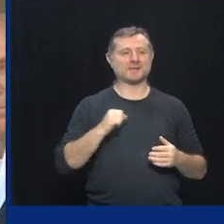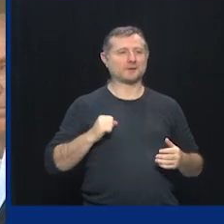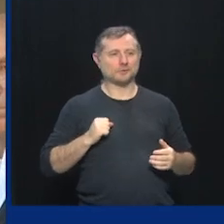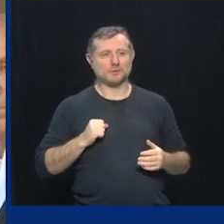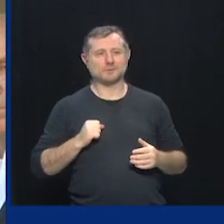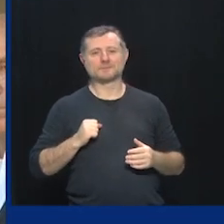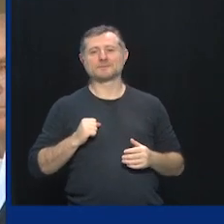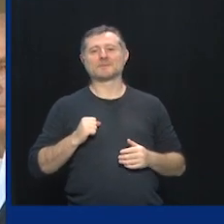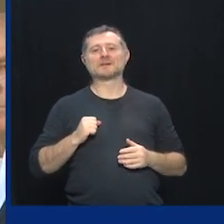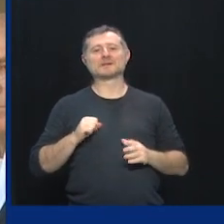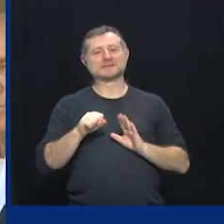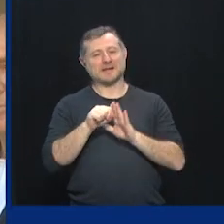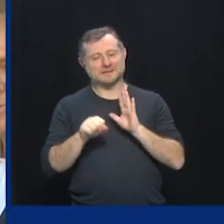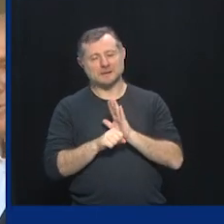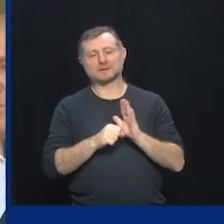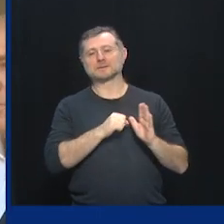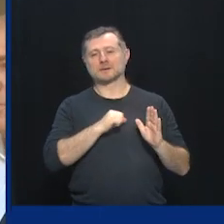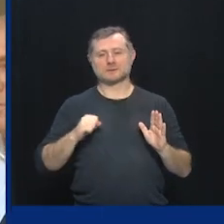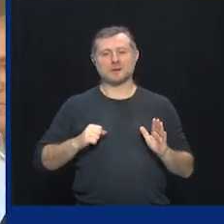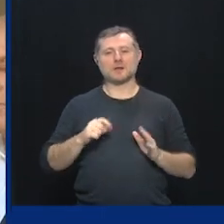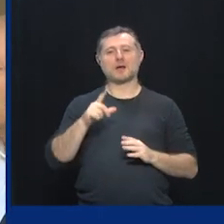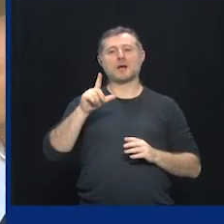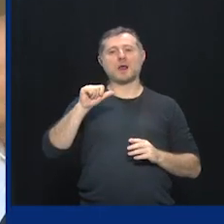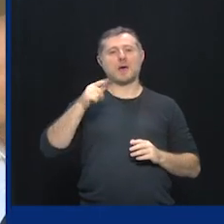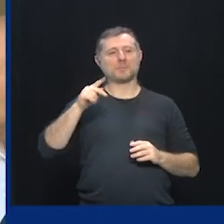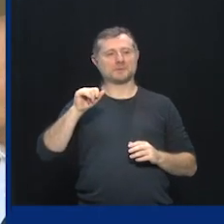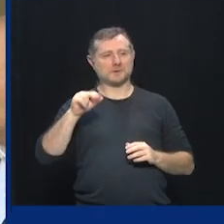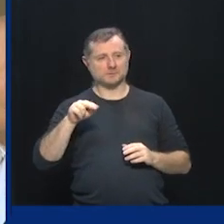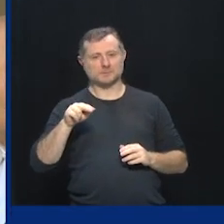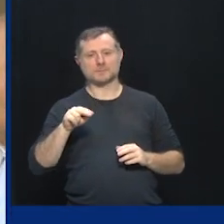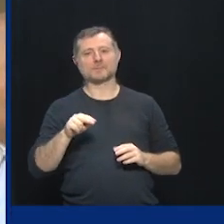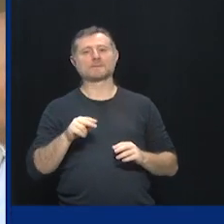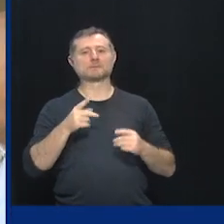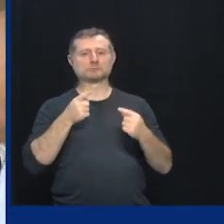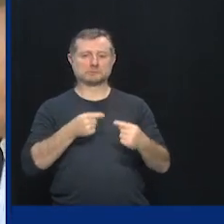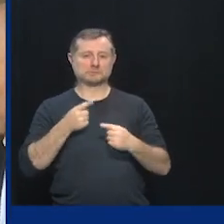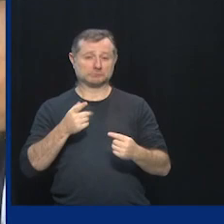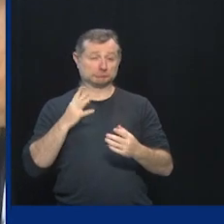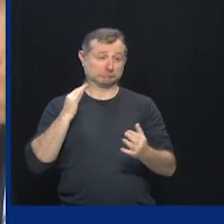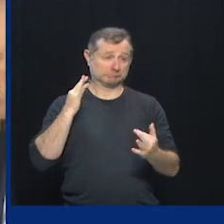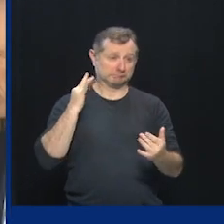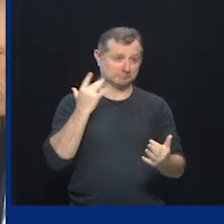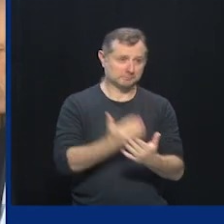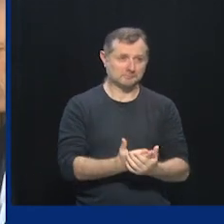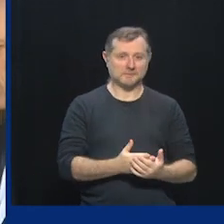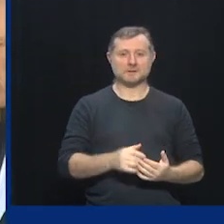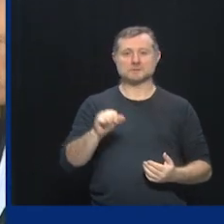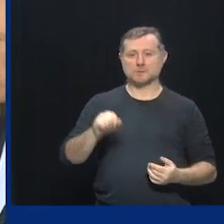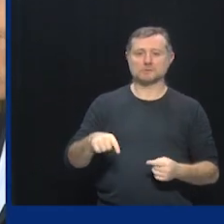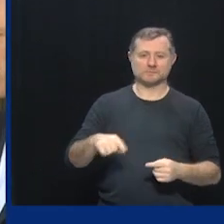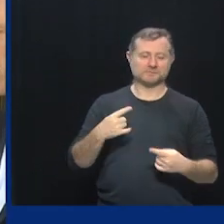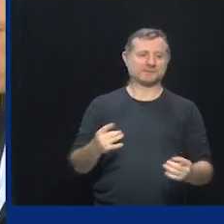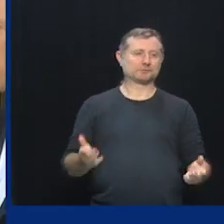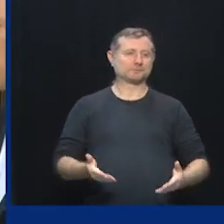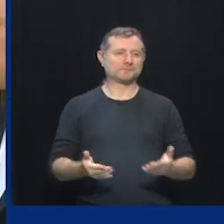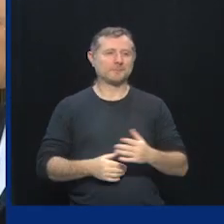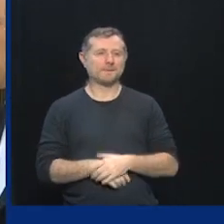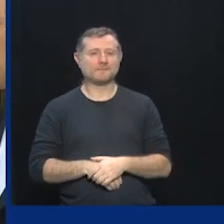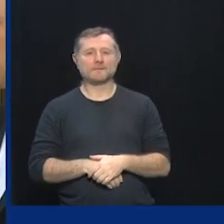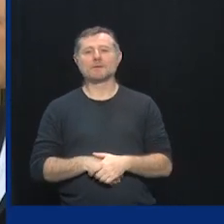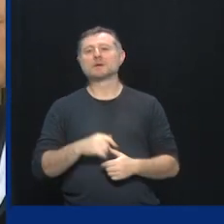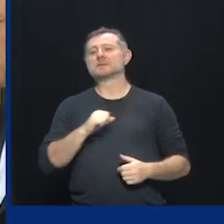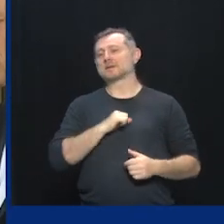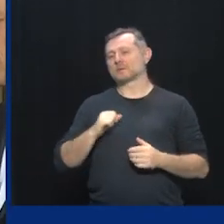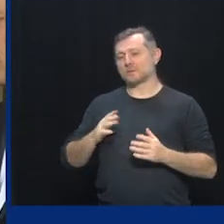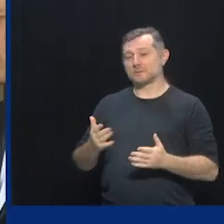believe had to struggle to get back from Albany, but she's here right on time, so thank you. Thank you. I'm going to start by saying thank you, Governor